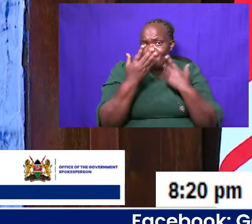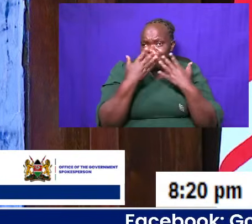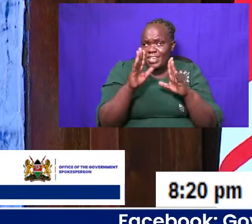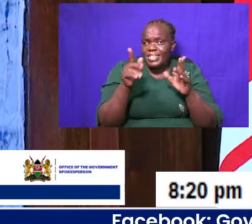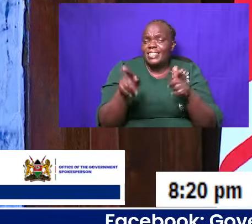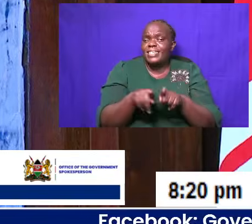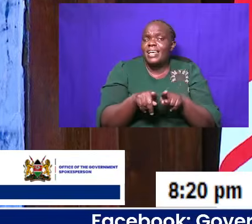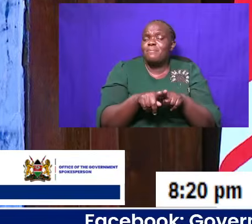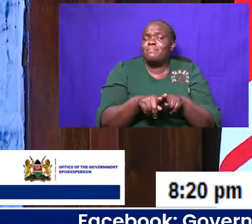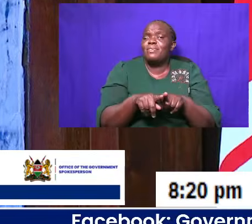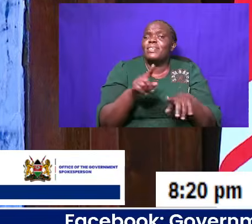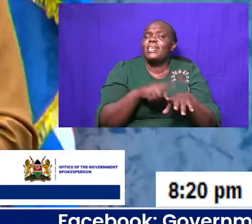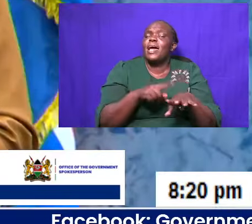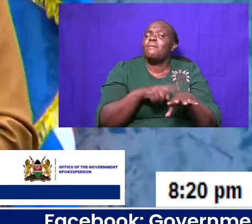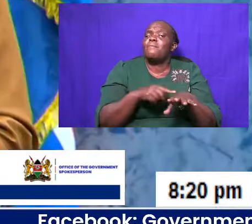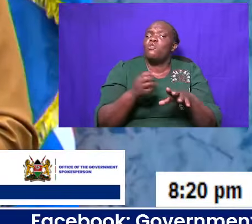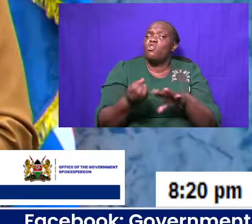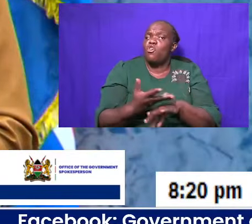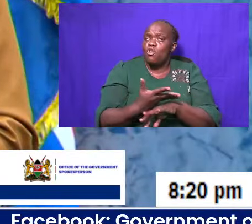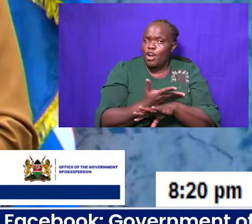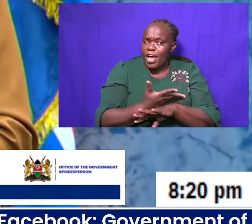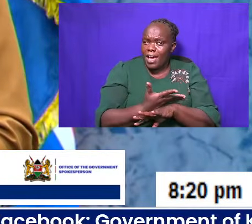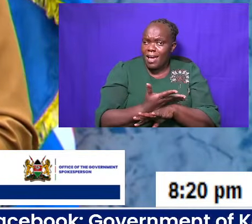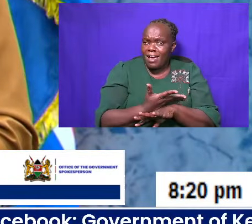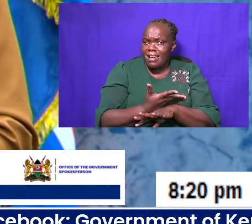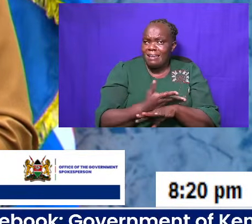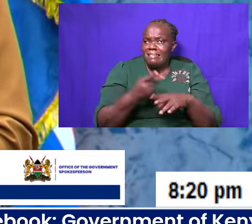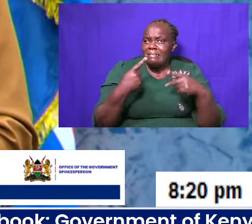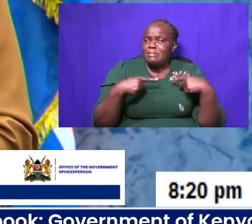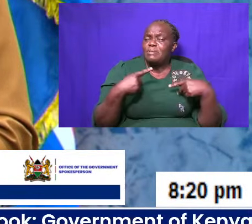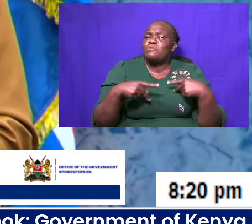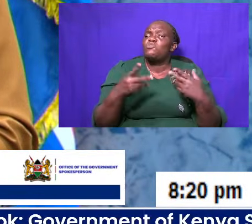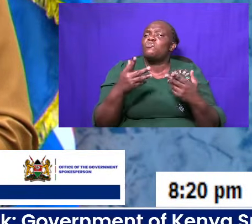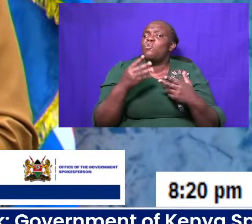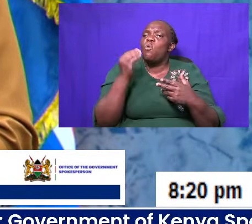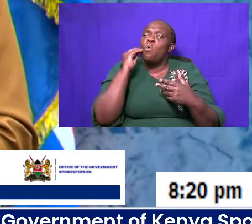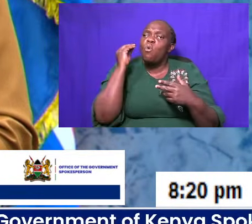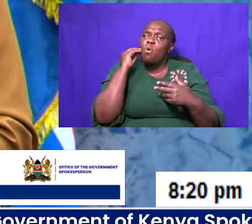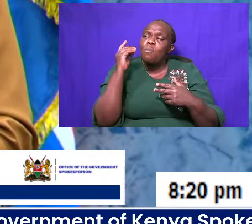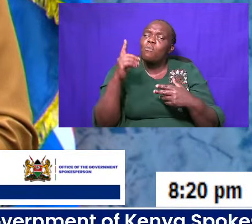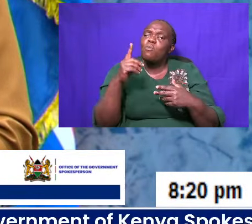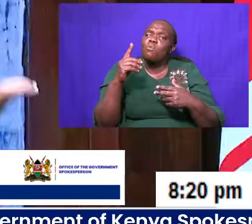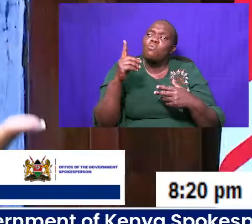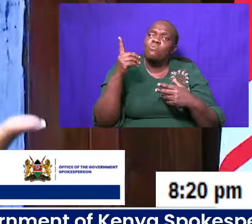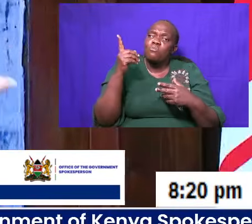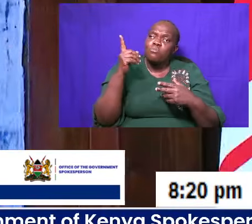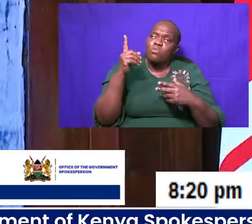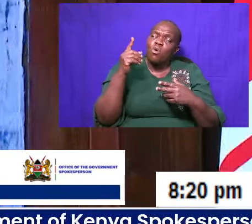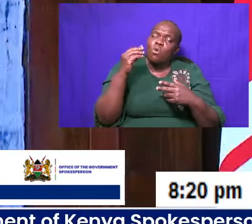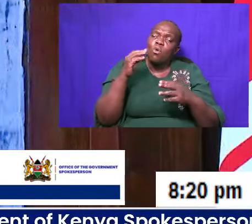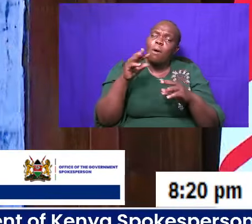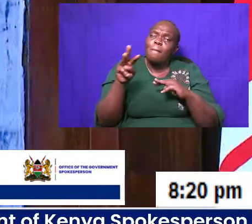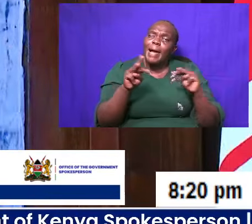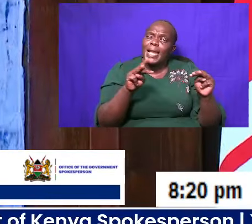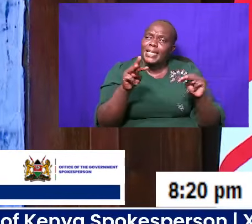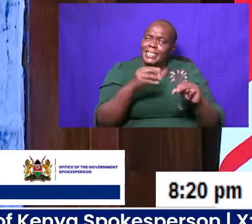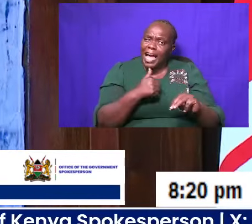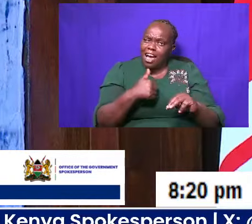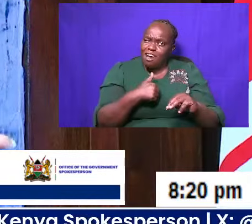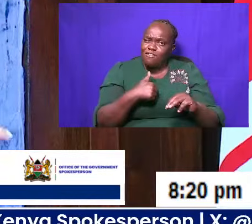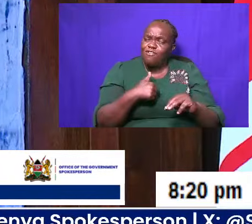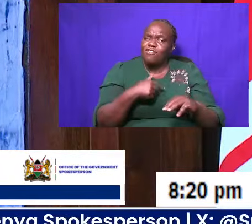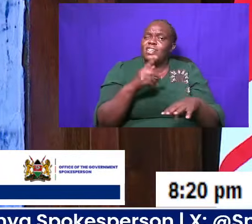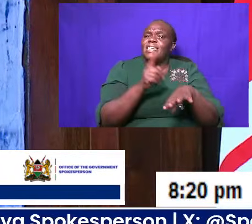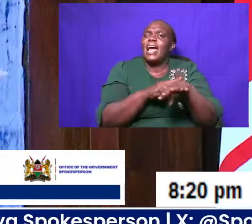Actually, during COVID is when some of us who are modelers who managed to have our